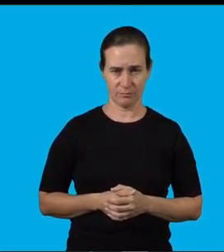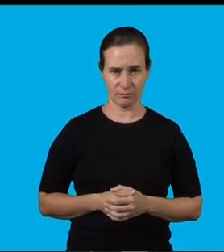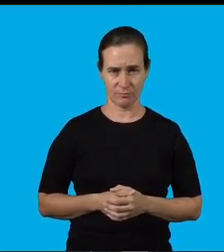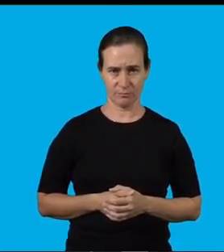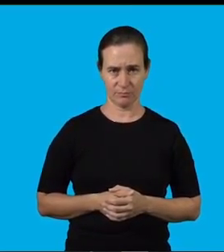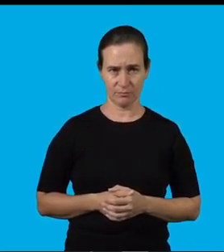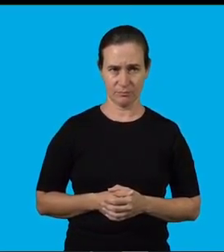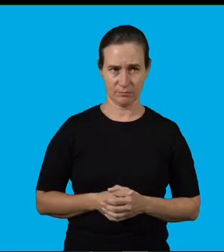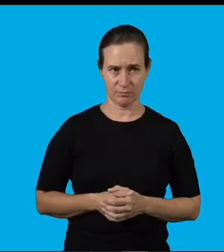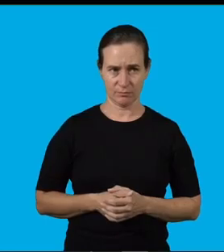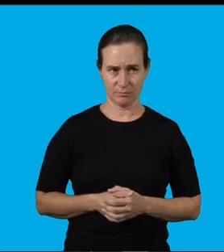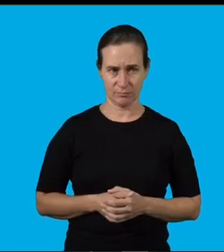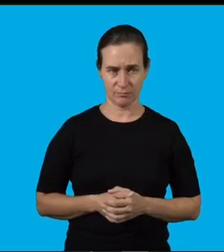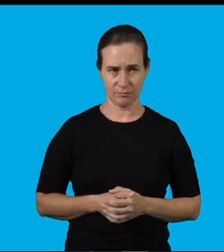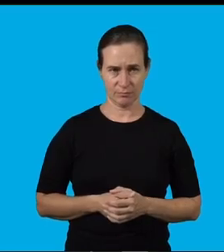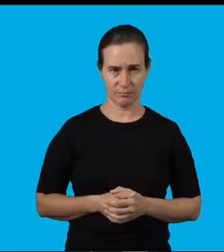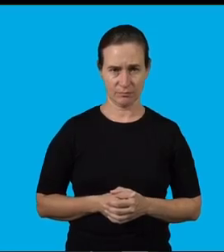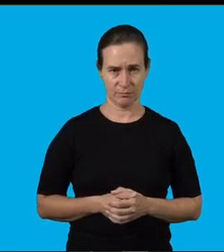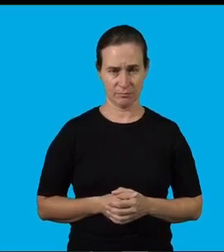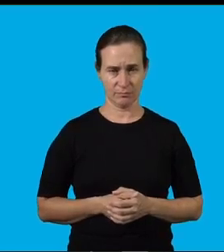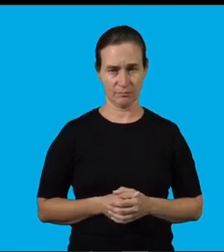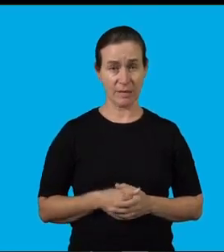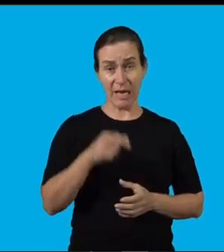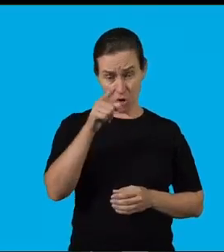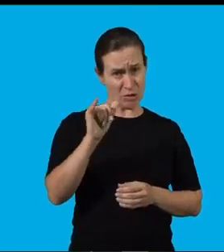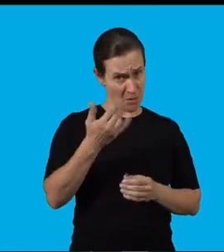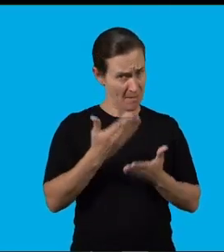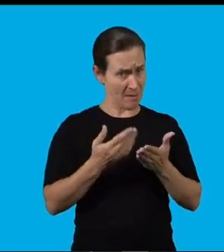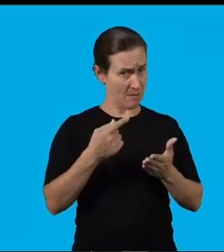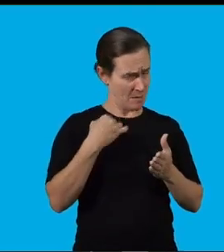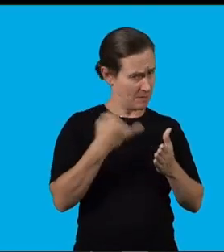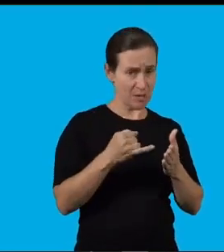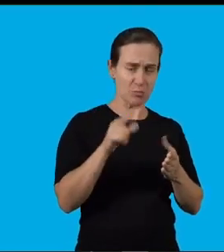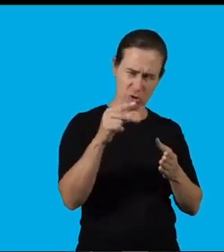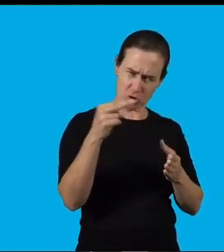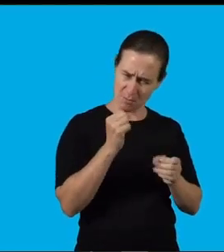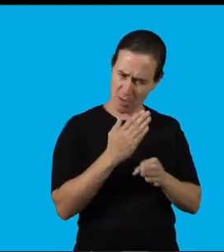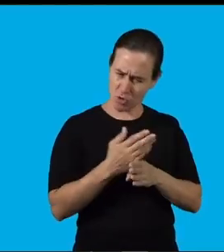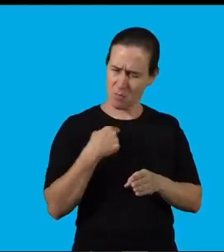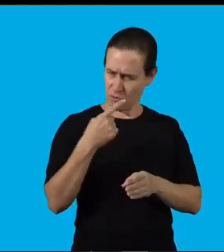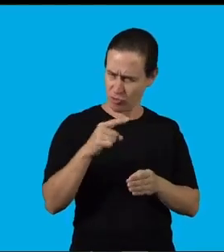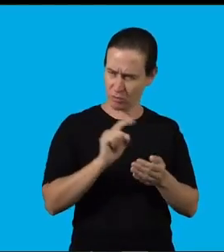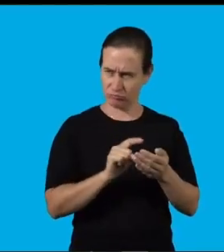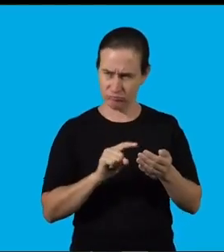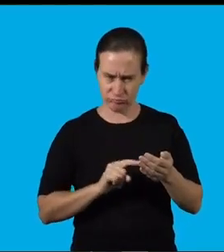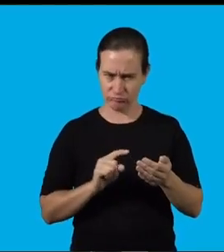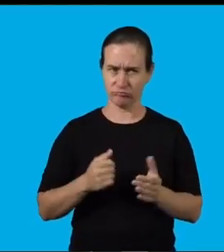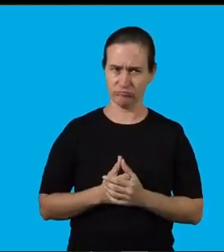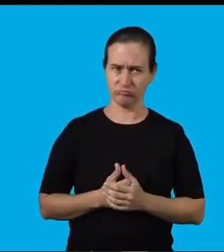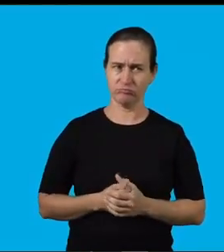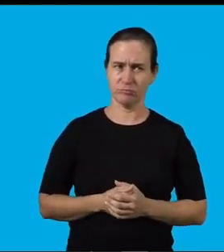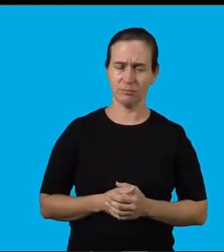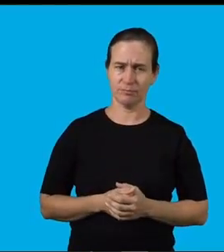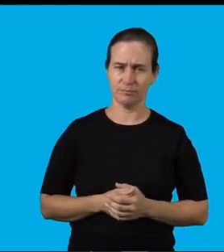times 8 over 3. And of course, you can double check my working as well. And minus